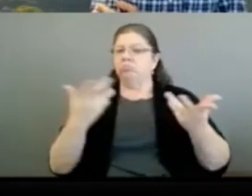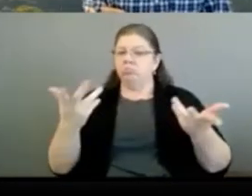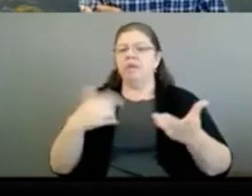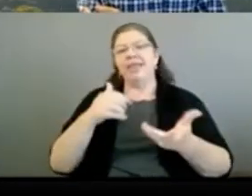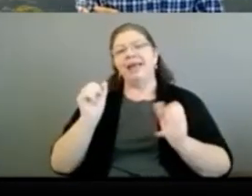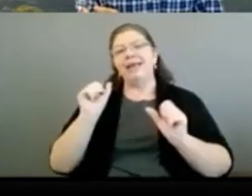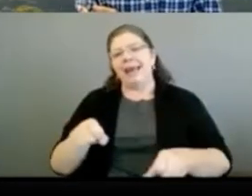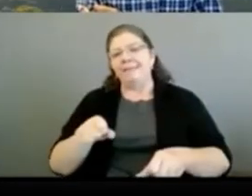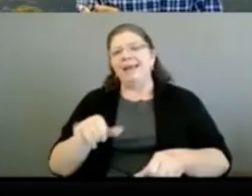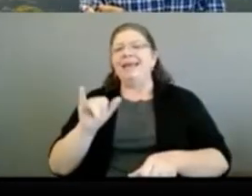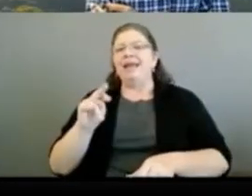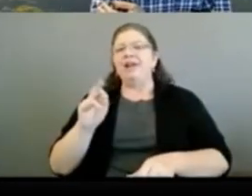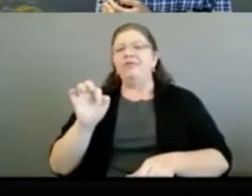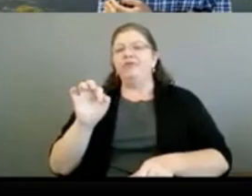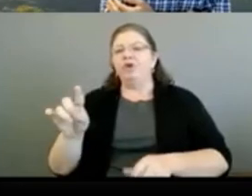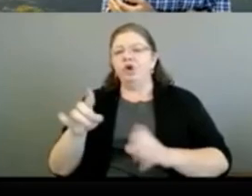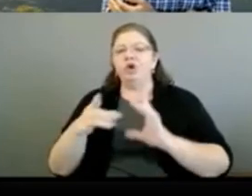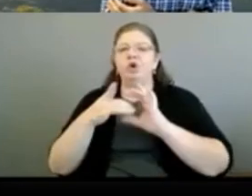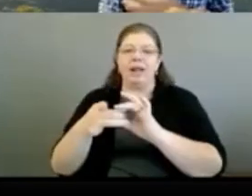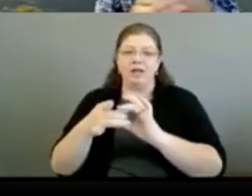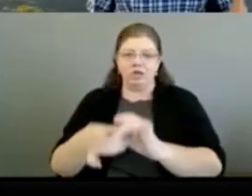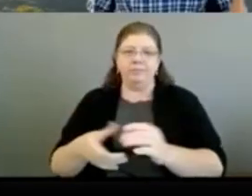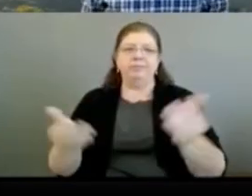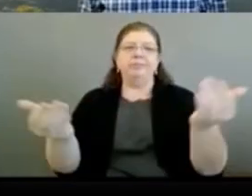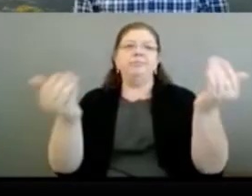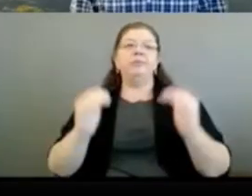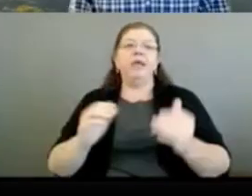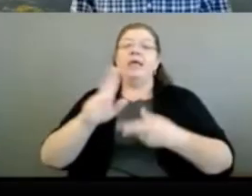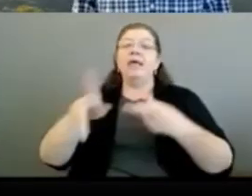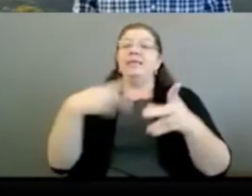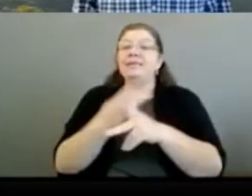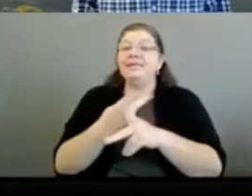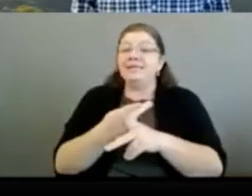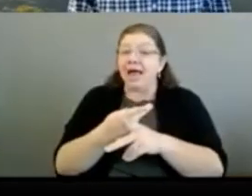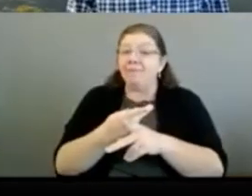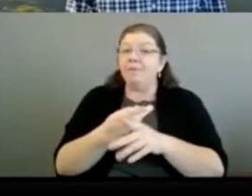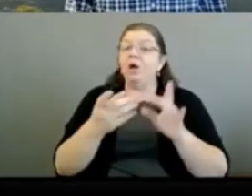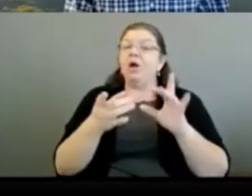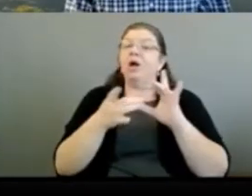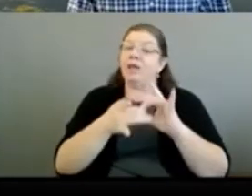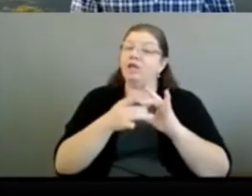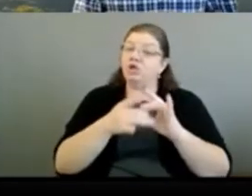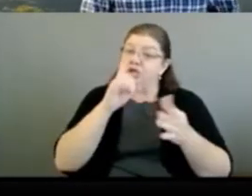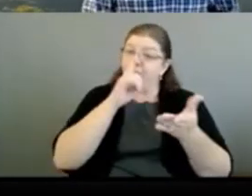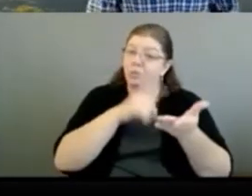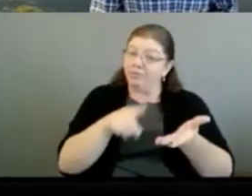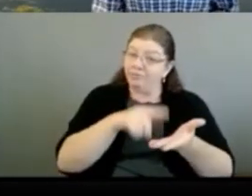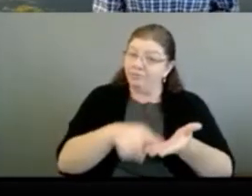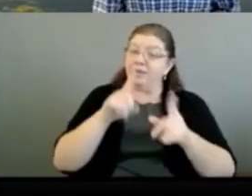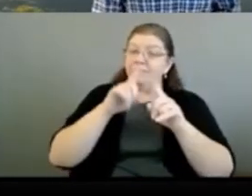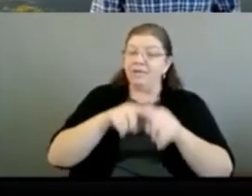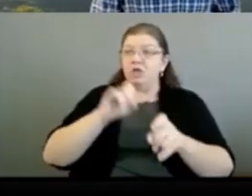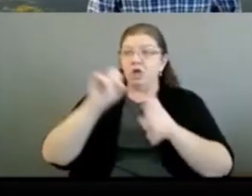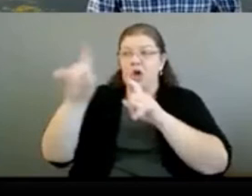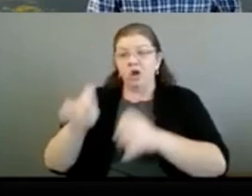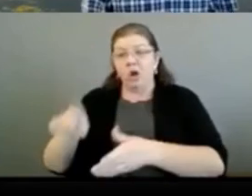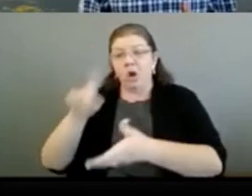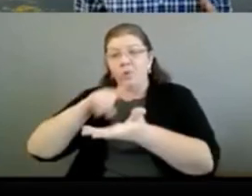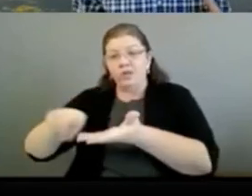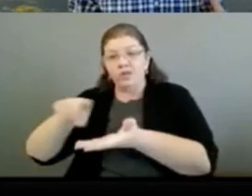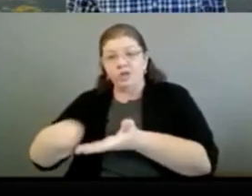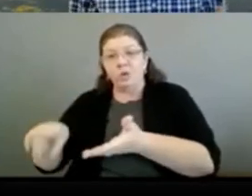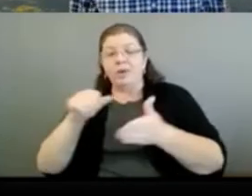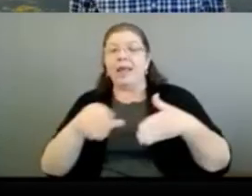idea number 2 is that the kinds of relationships we investigate depend on our research questions, and that we can be guided by prior research and theory